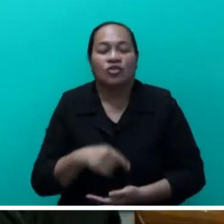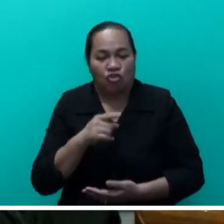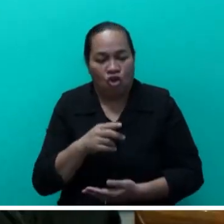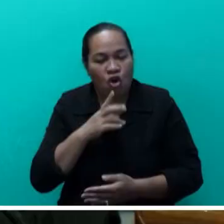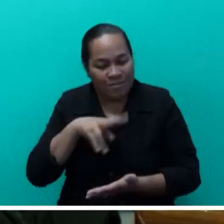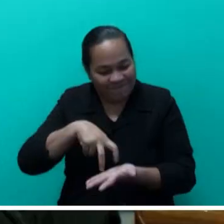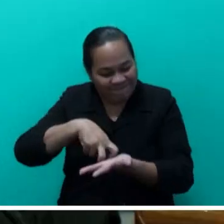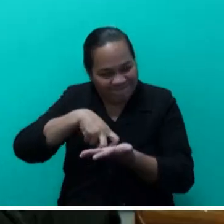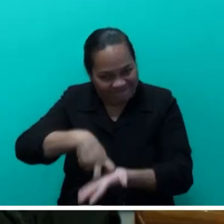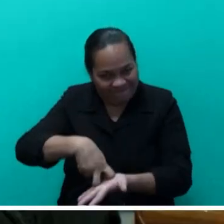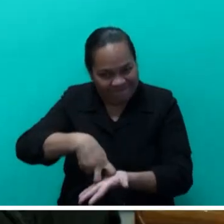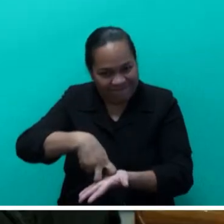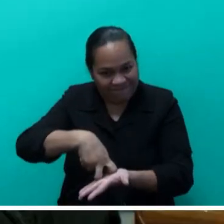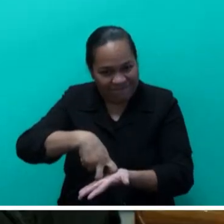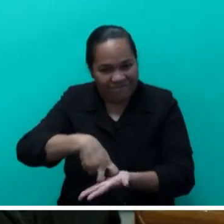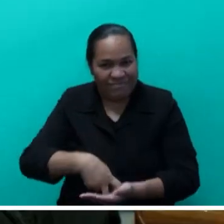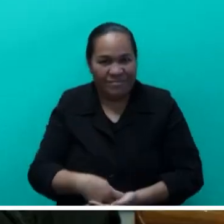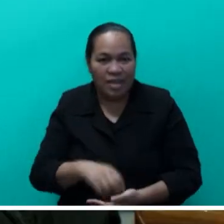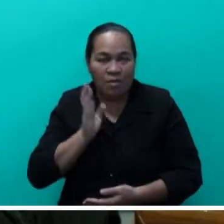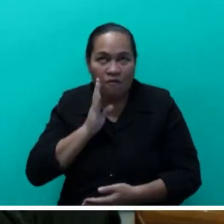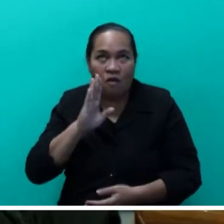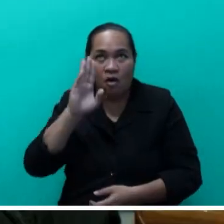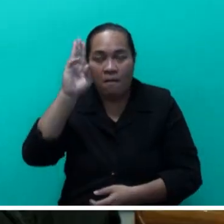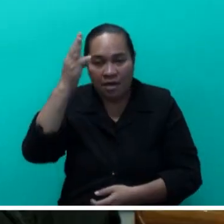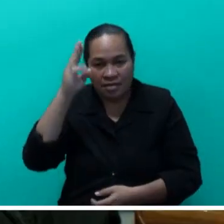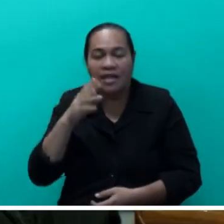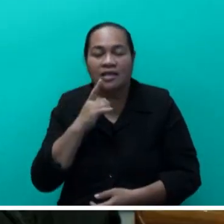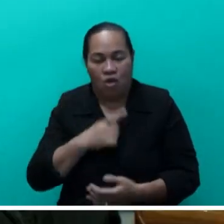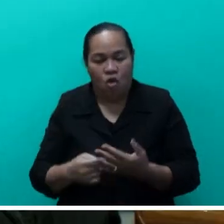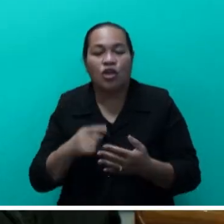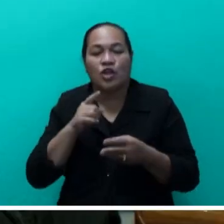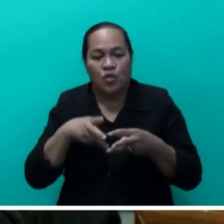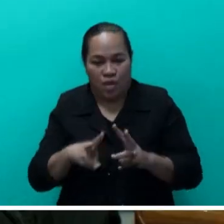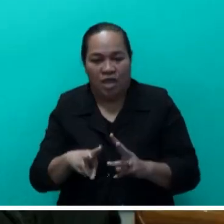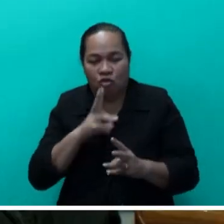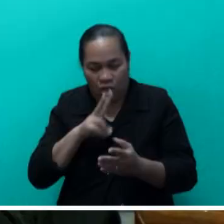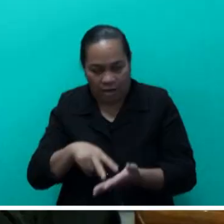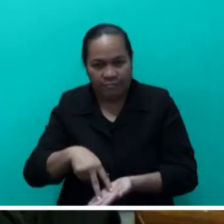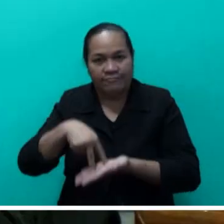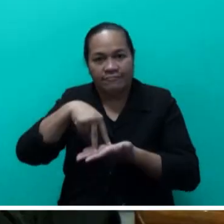your knees before the Master. It's the only way out. You will get on your feet.